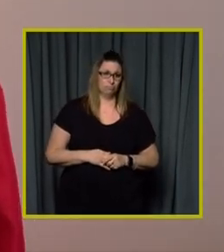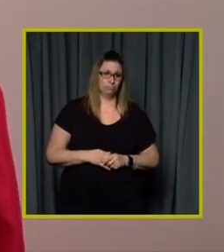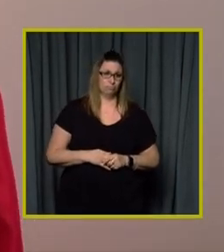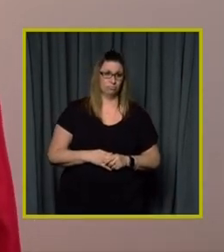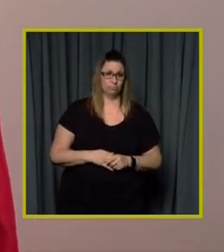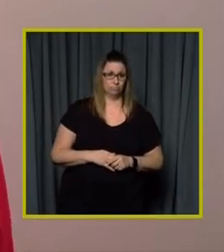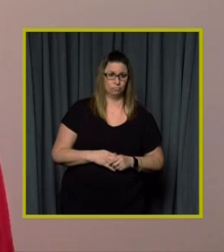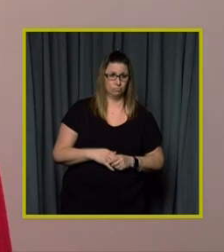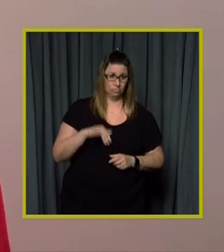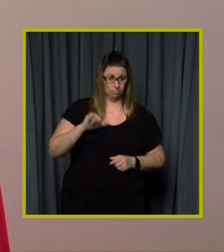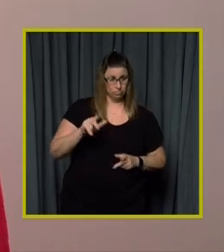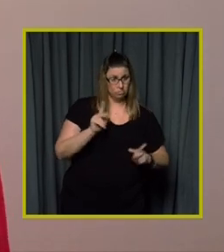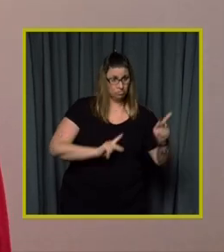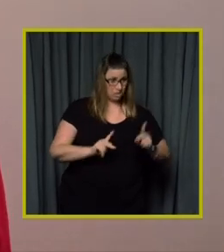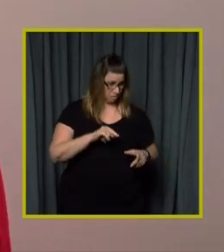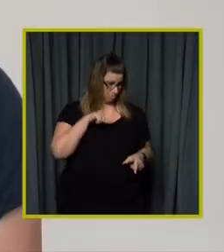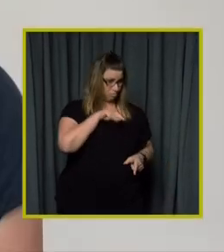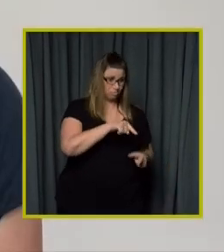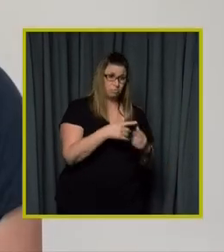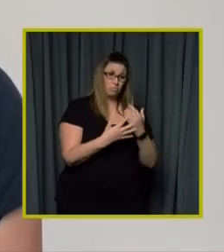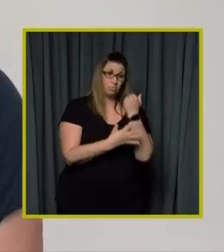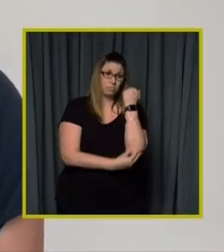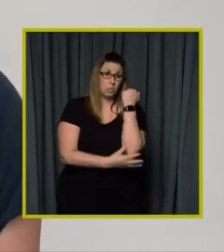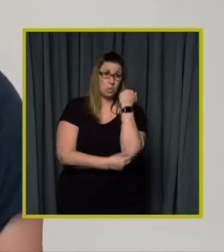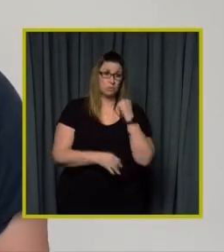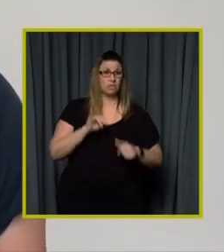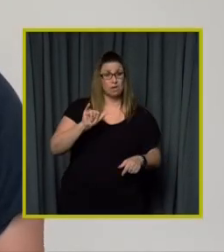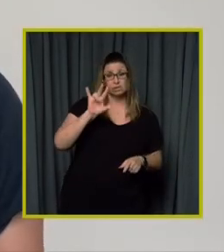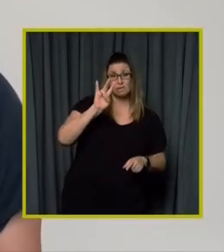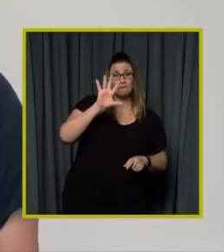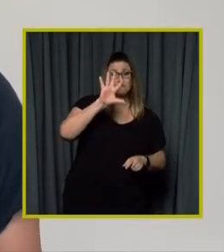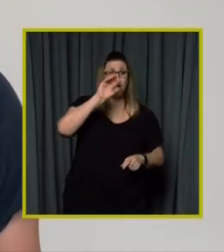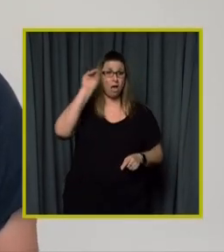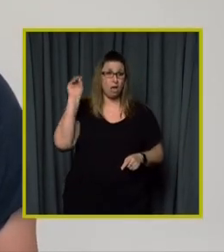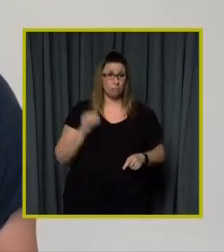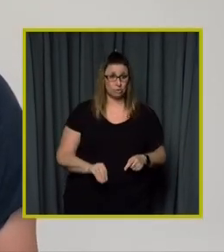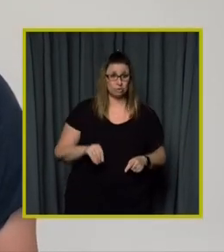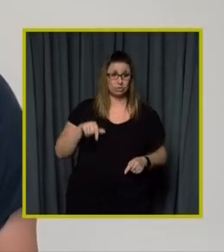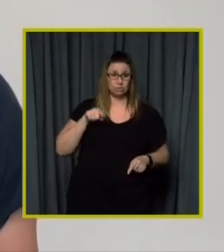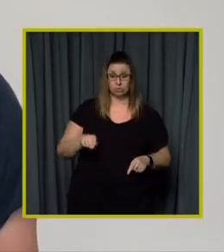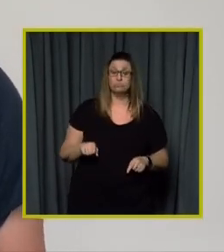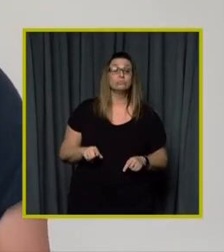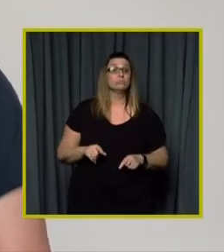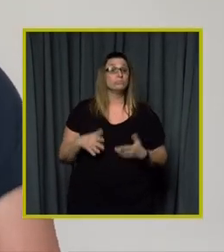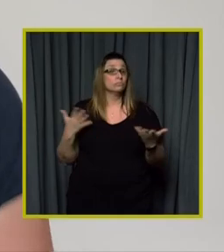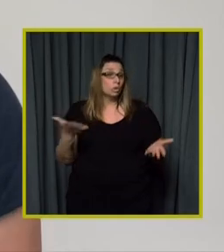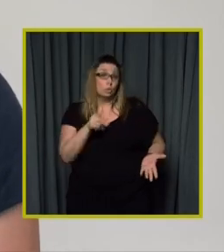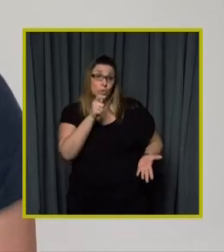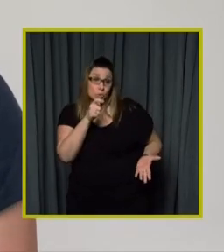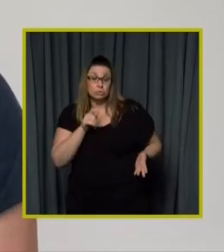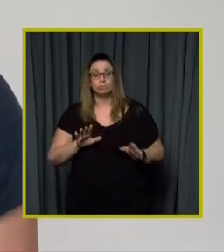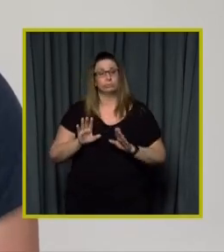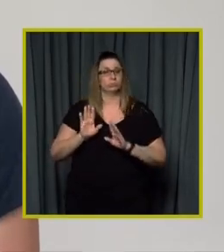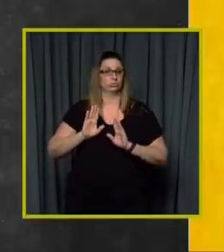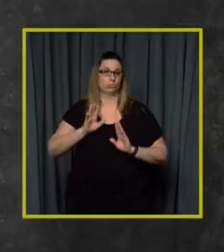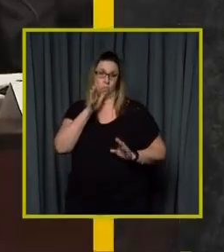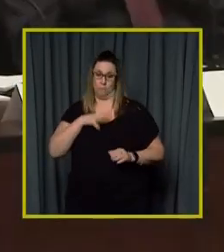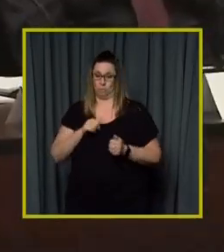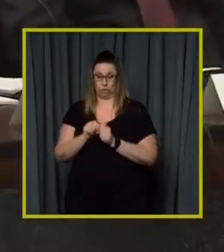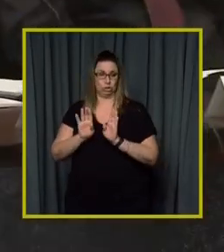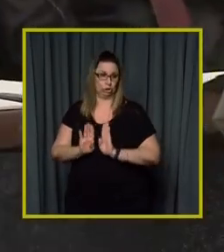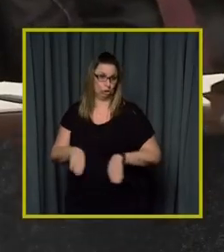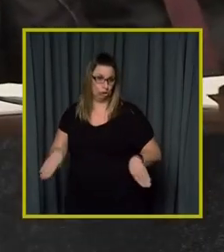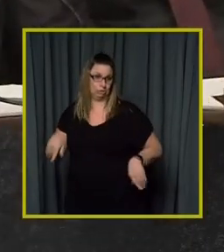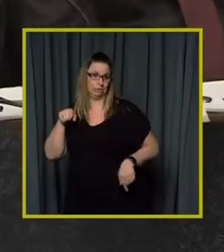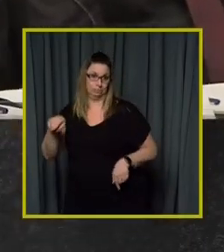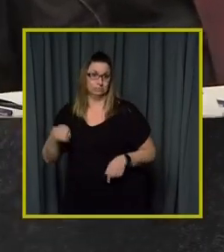women and children. Most of women's care work goes unpaid. It's time to hear from them.